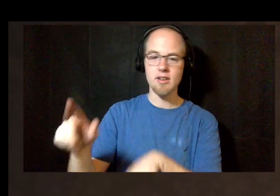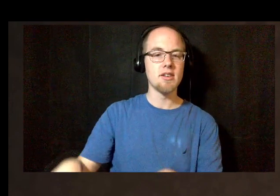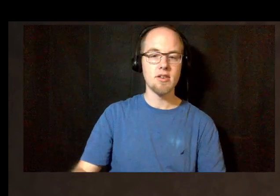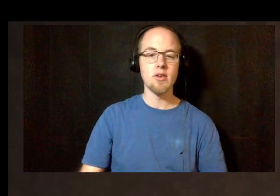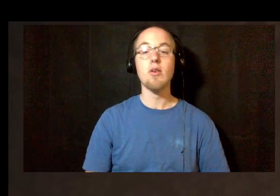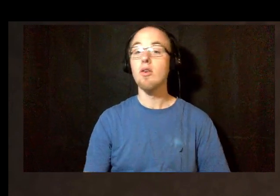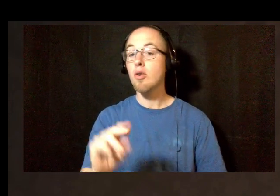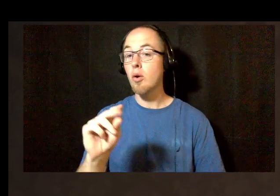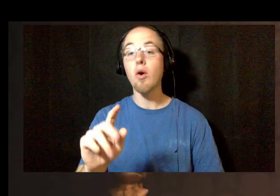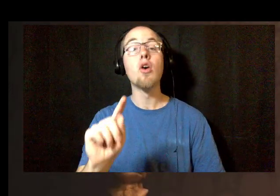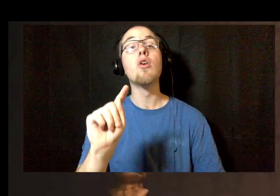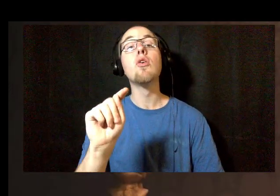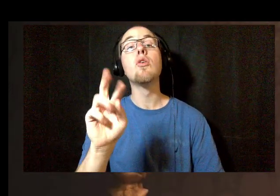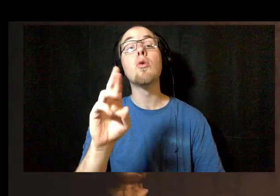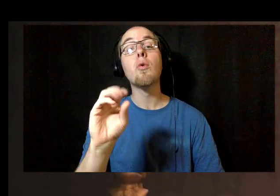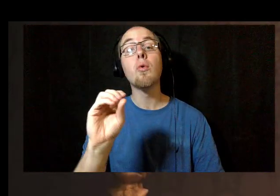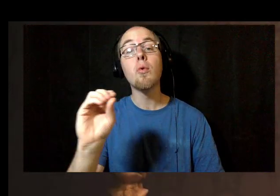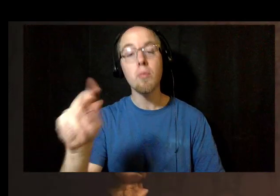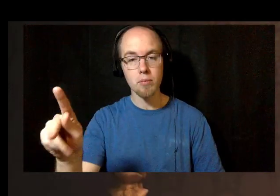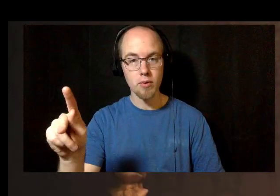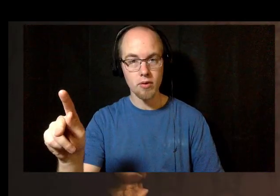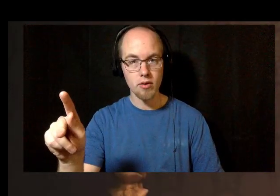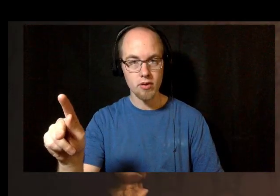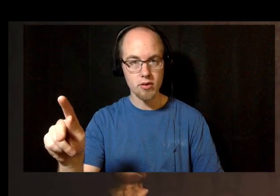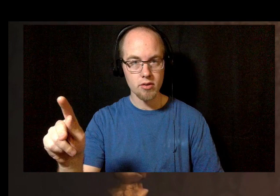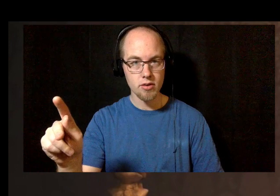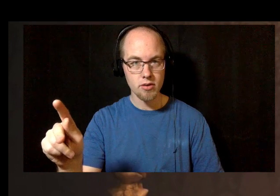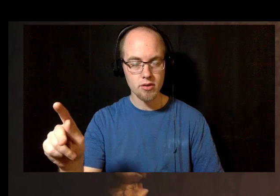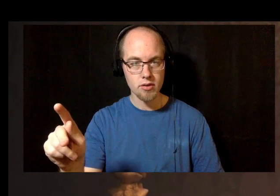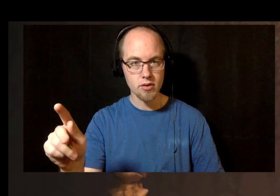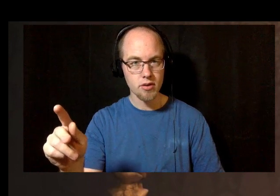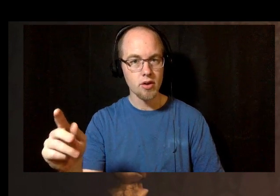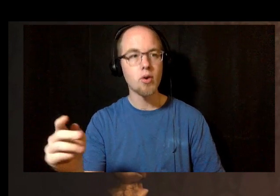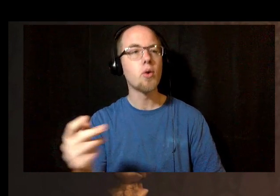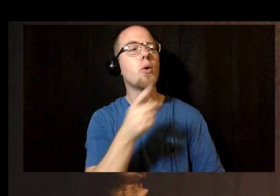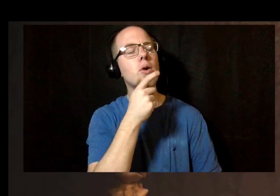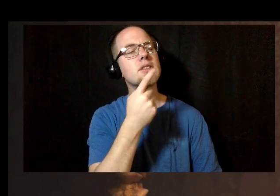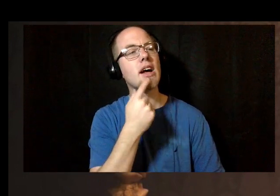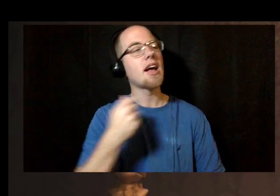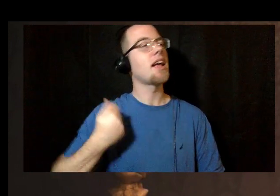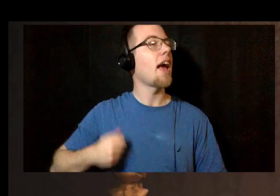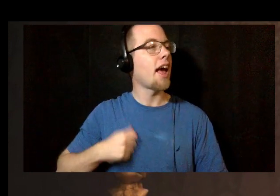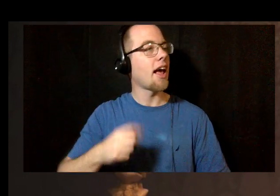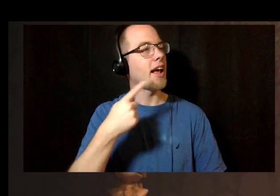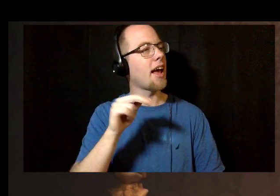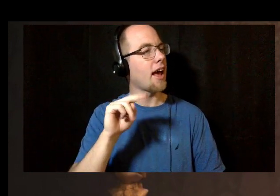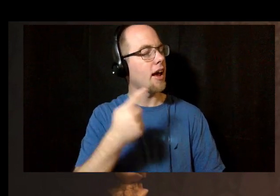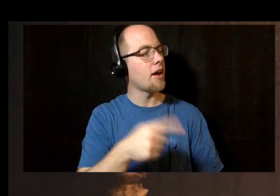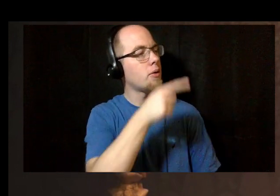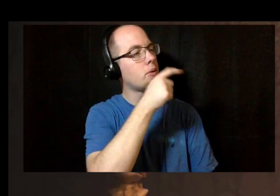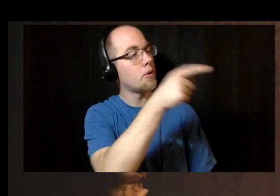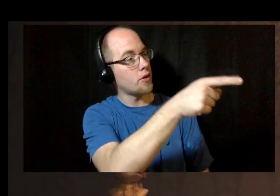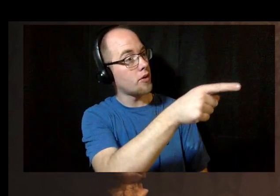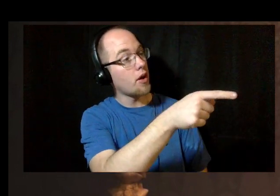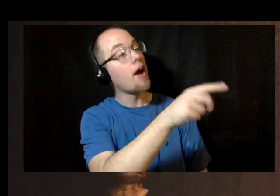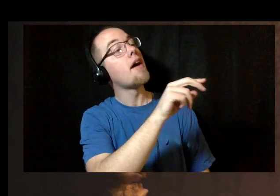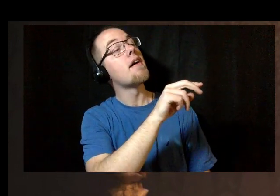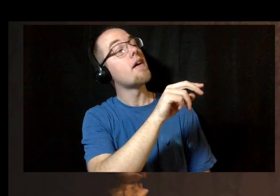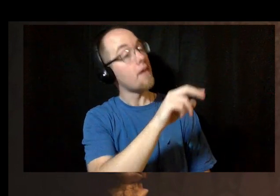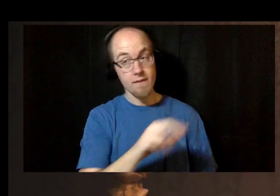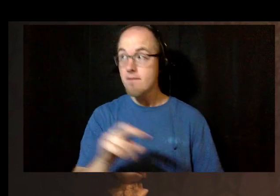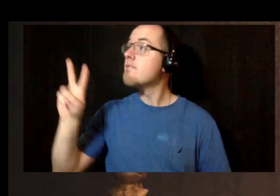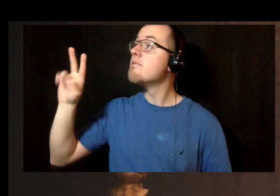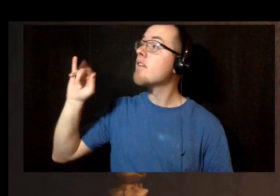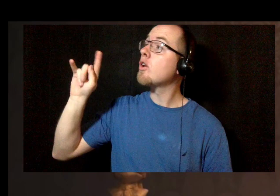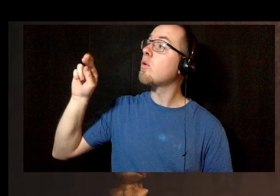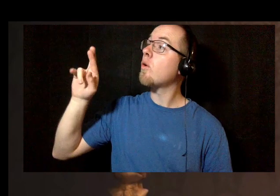It's troop. What did you say, gang? What's your name? Who said gang? Where are you? Victoria! Victoria?